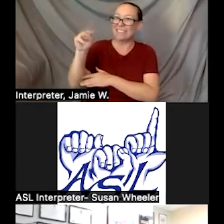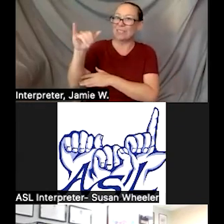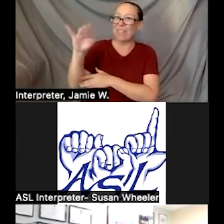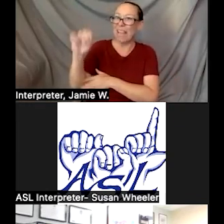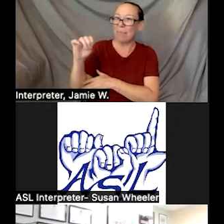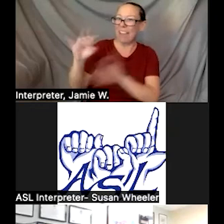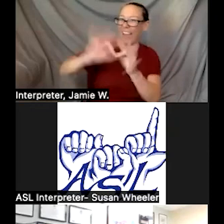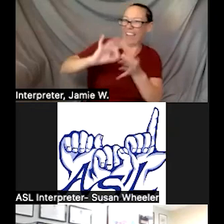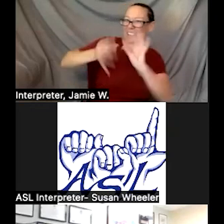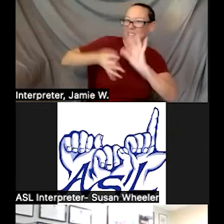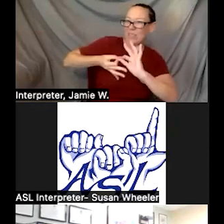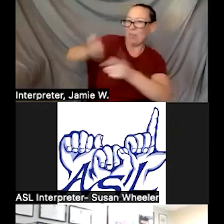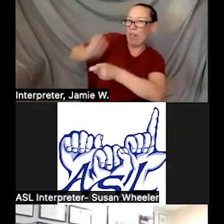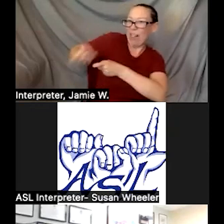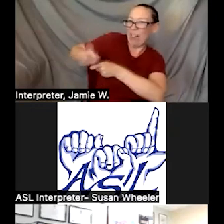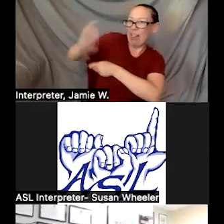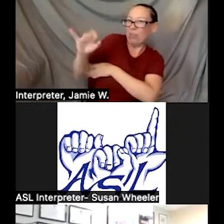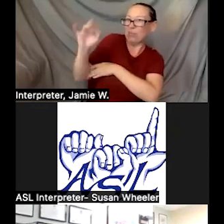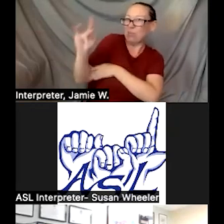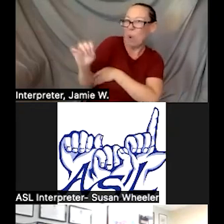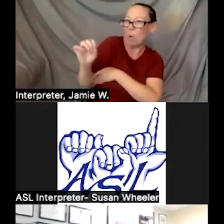about the survey.